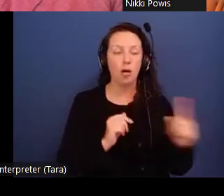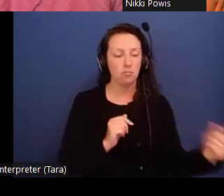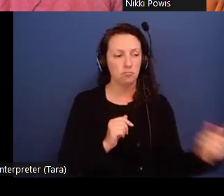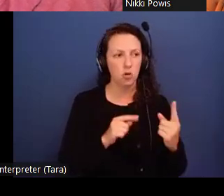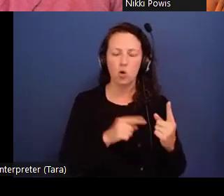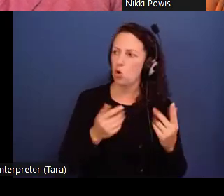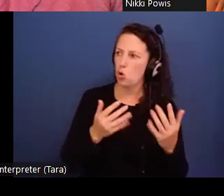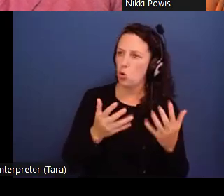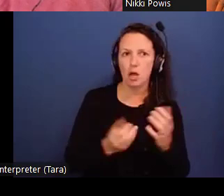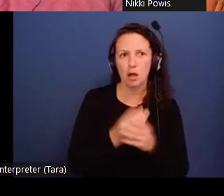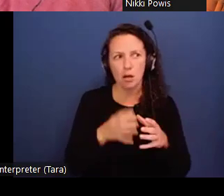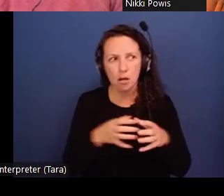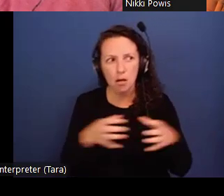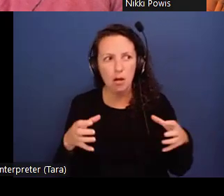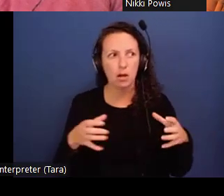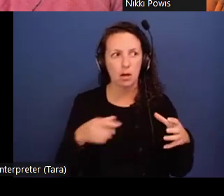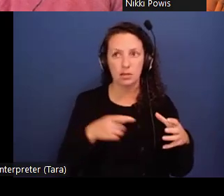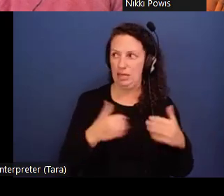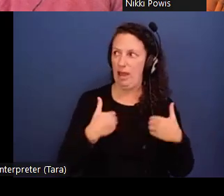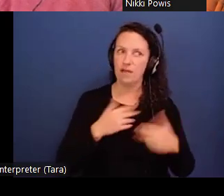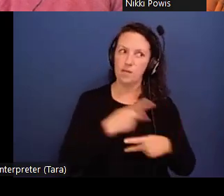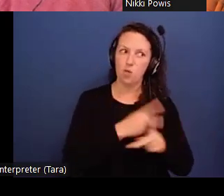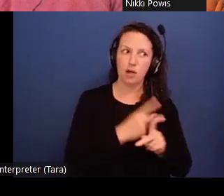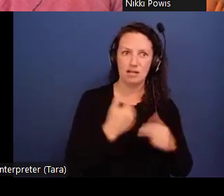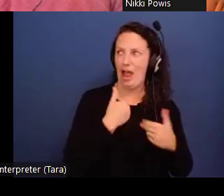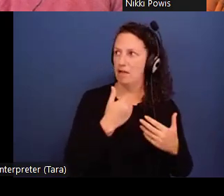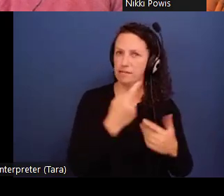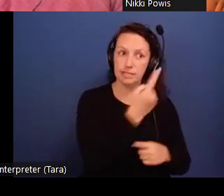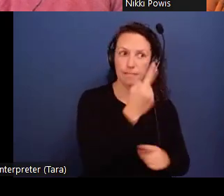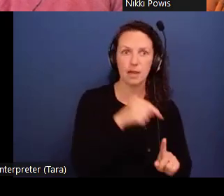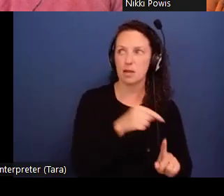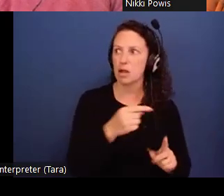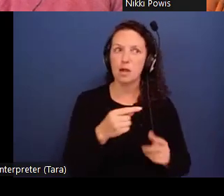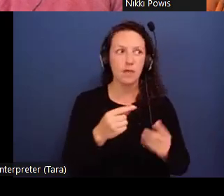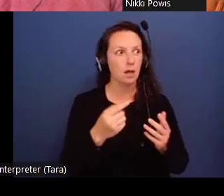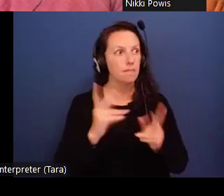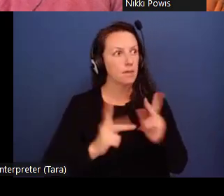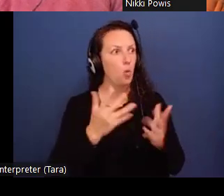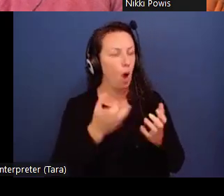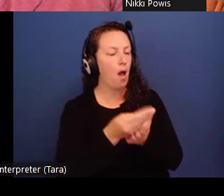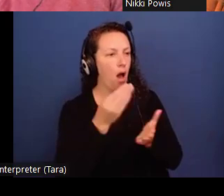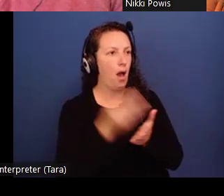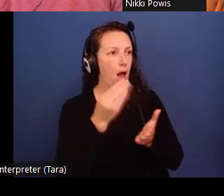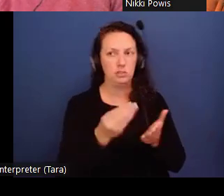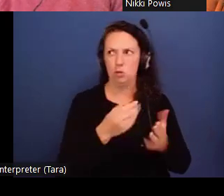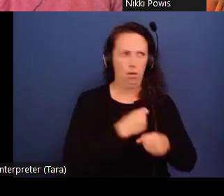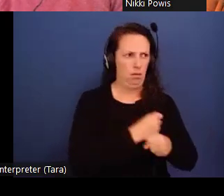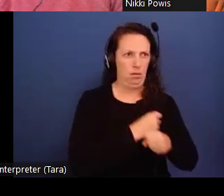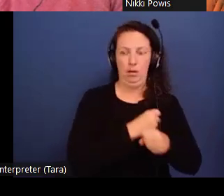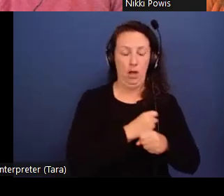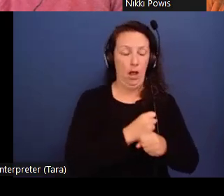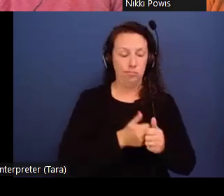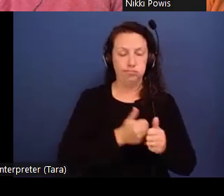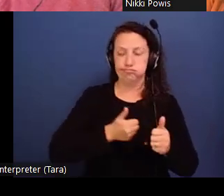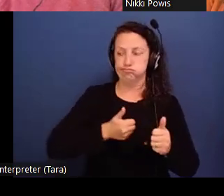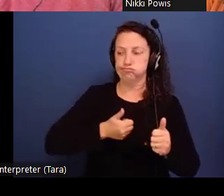that has demand, and the demand is greater than they're able to supply. And so they have the